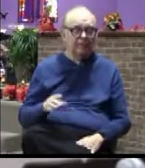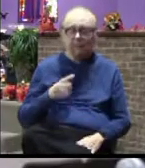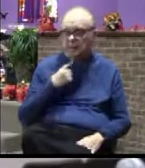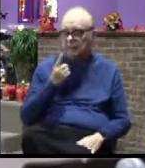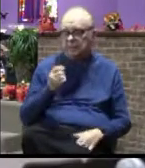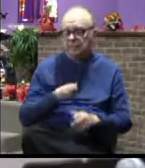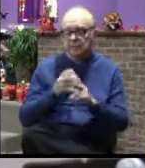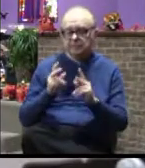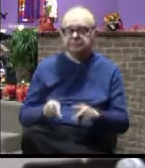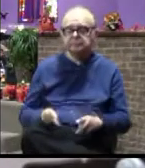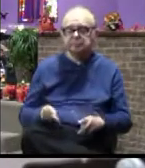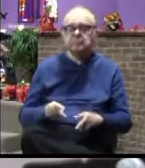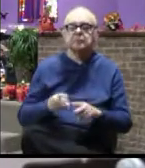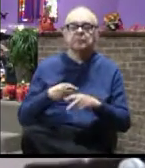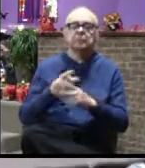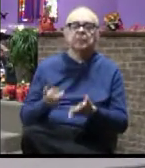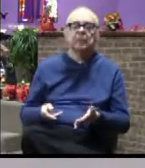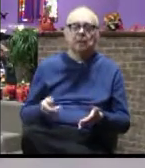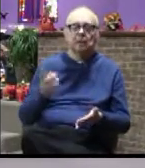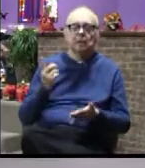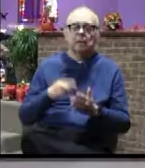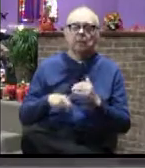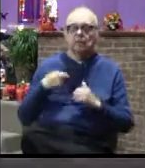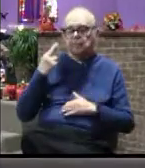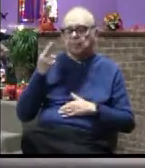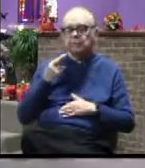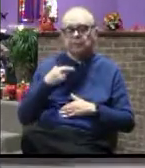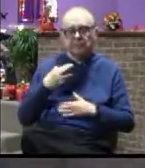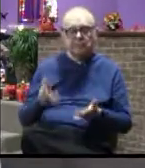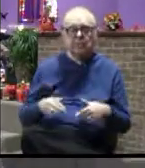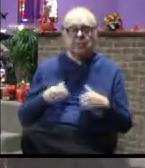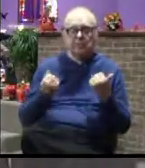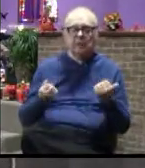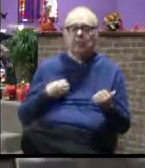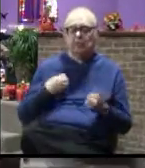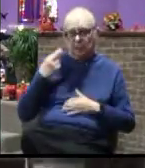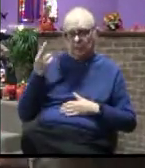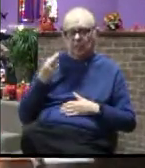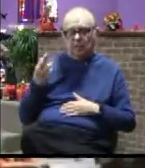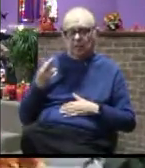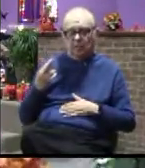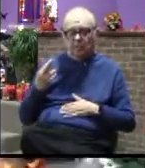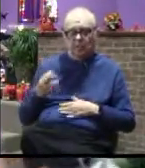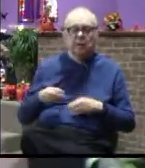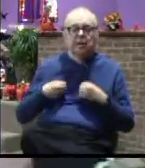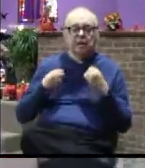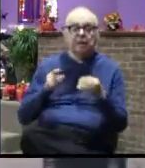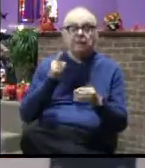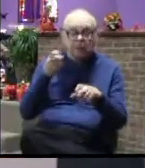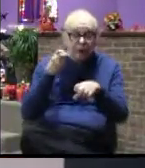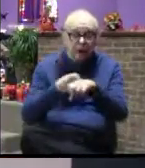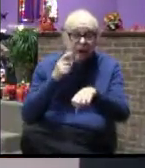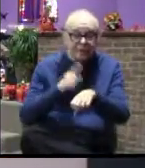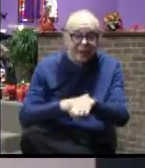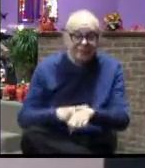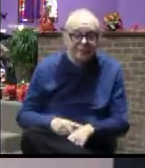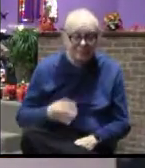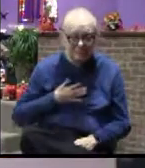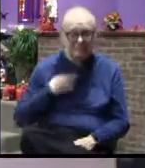I keep telling everybody, everybody says, what is your purpose here in life? My purpose here in life is to give you a hard time.